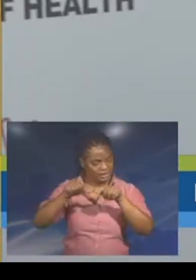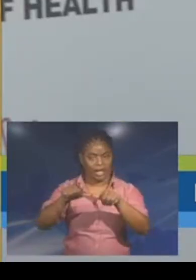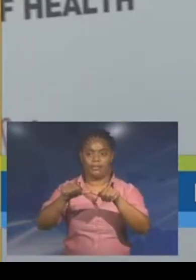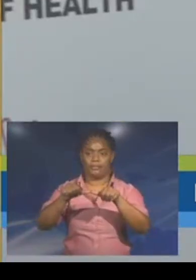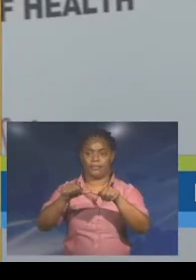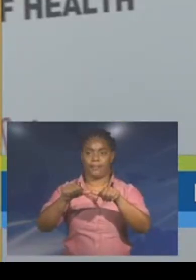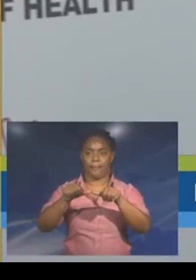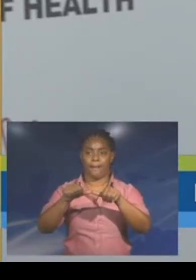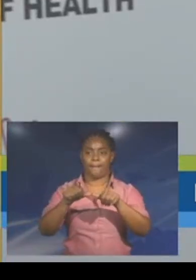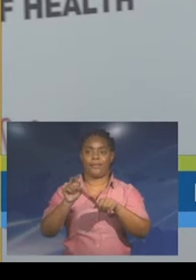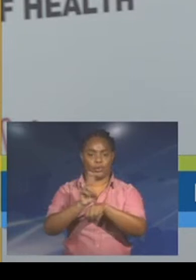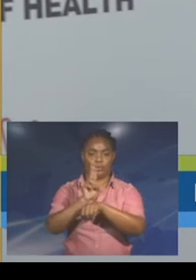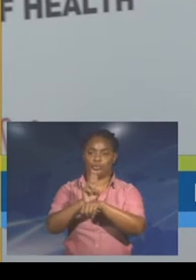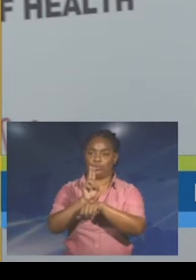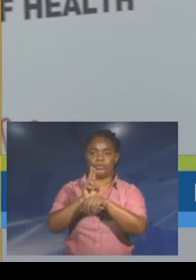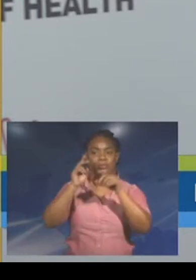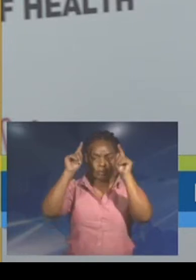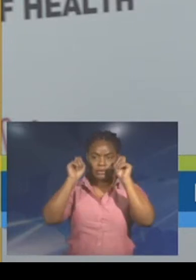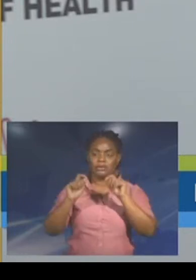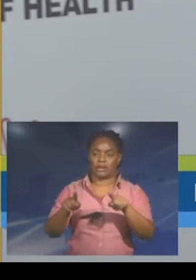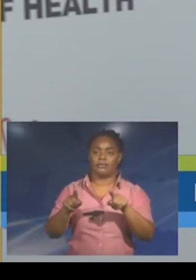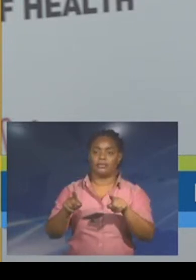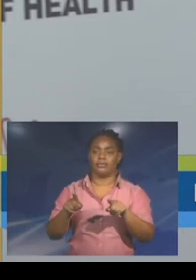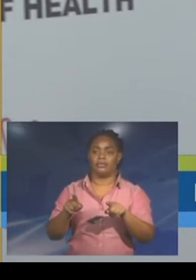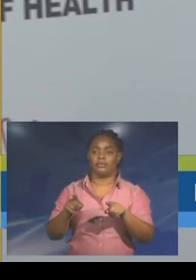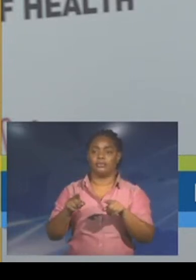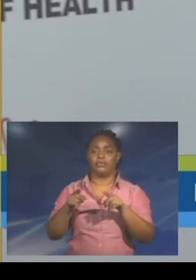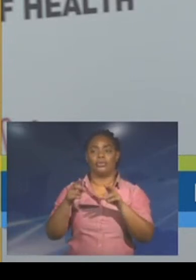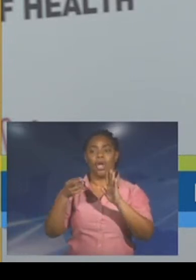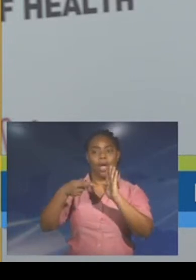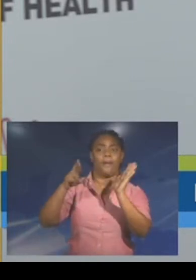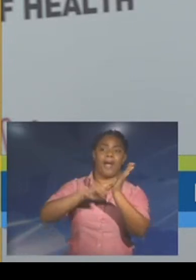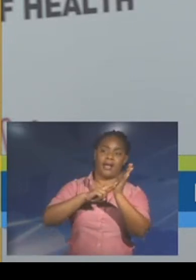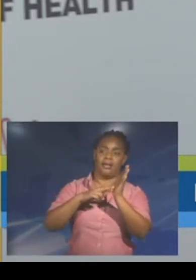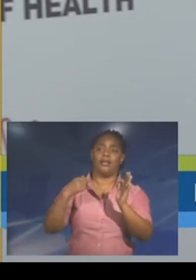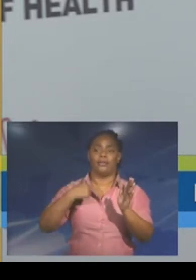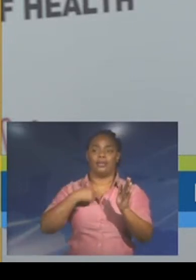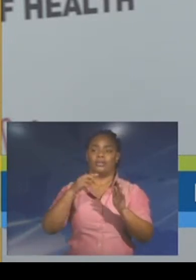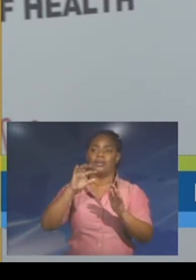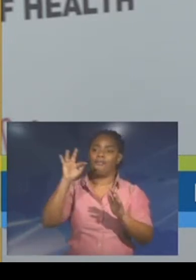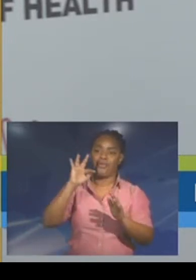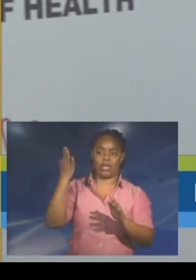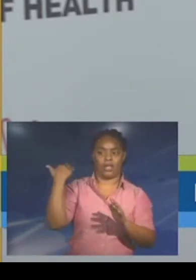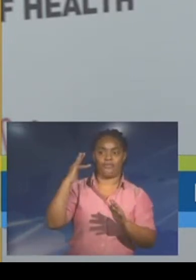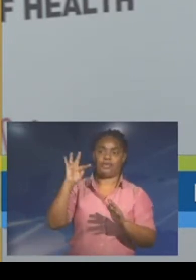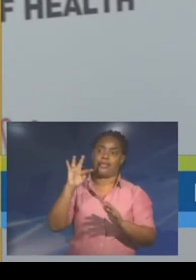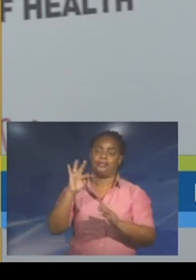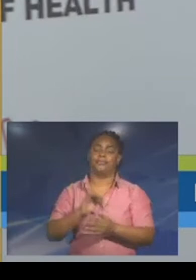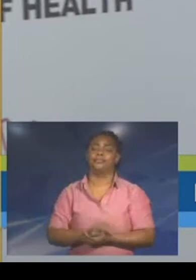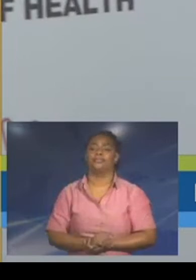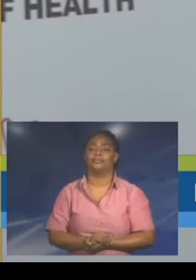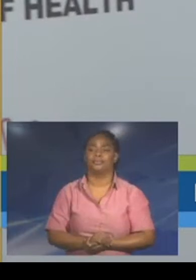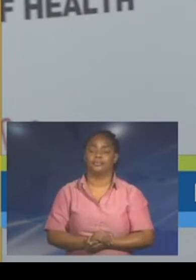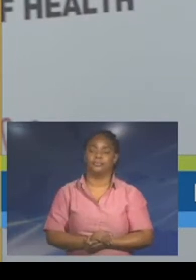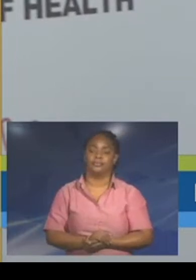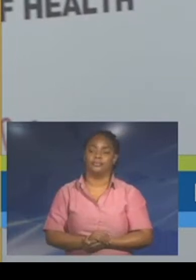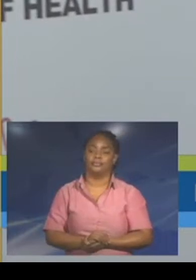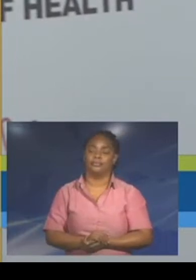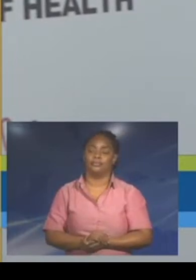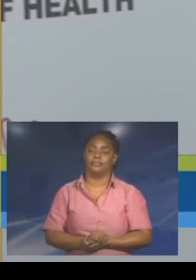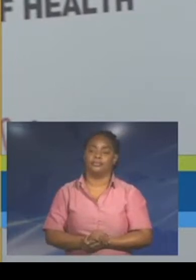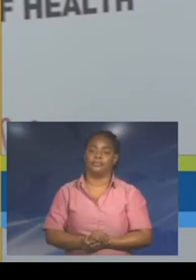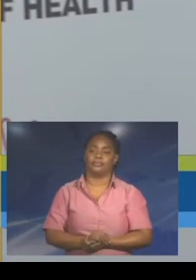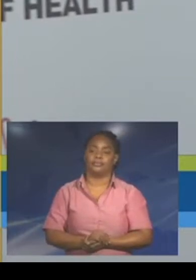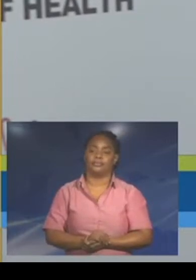on a Friday. They would have had 18 samples done at that point in time. The majority of cases are of the BA2 lineage. We have picked